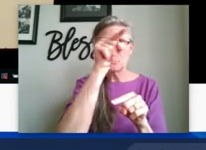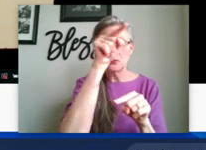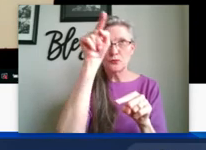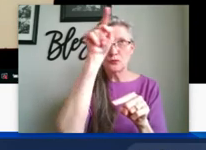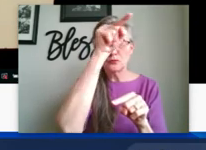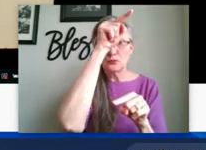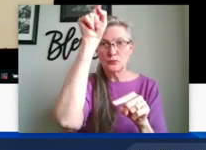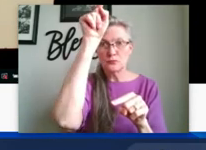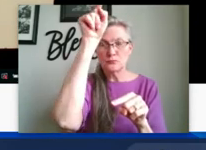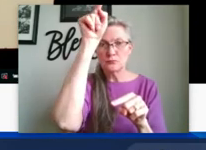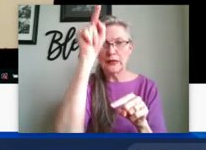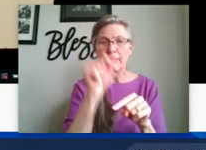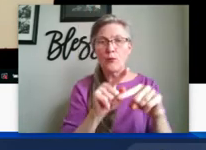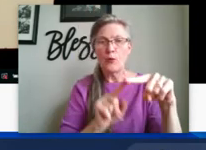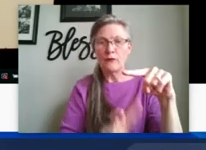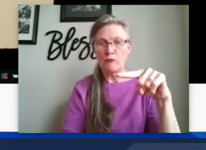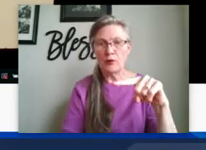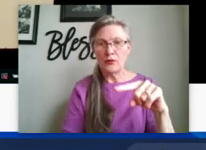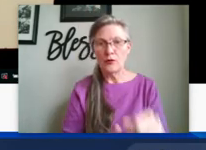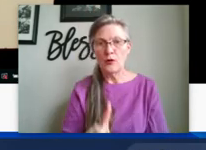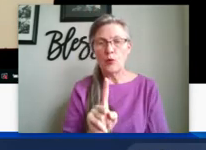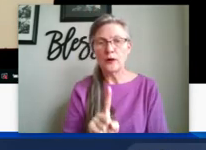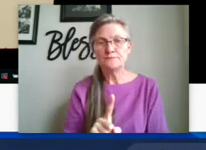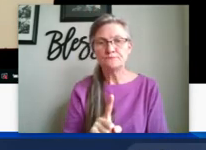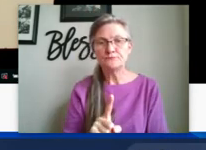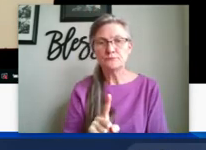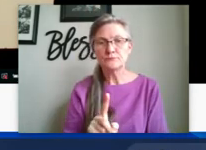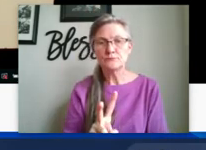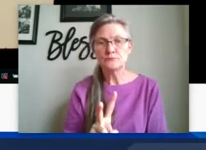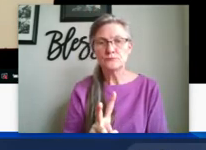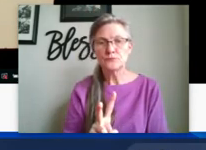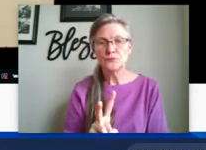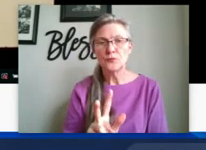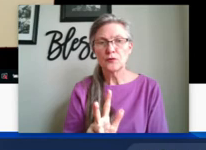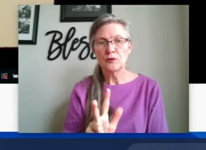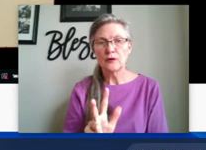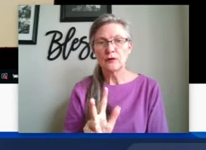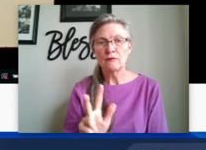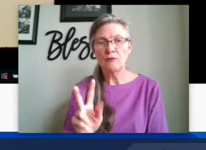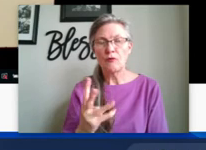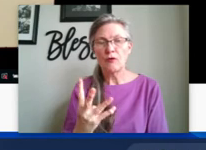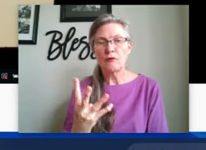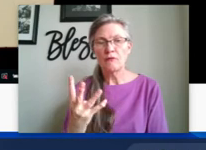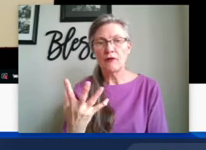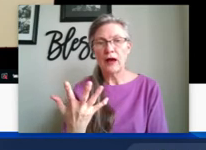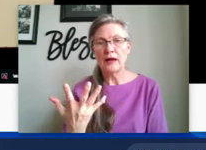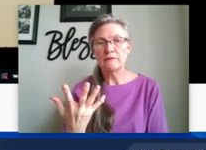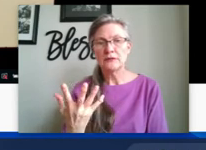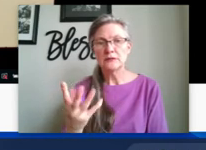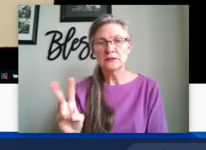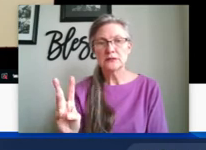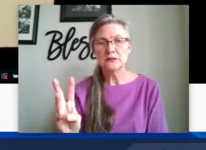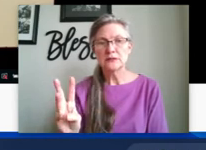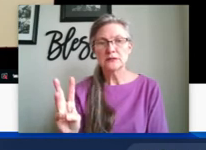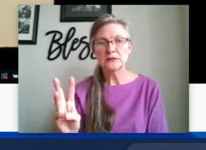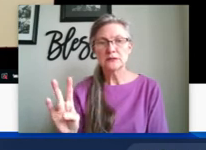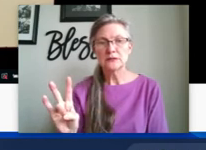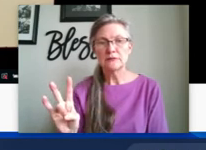in the 1/4 category. So I've got 1, 2, 3, 4, 5,